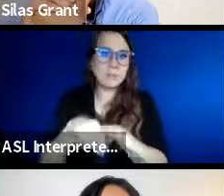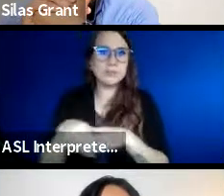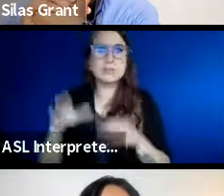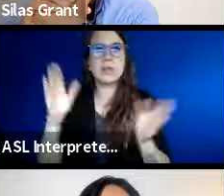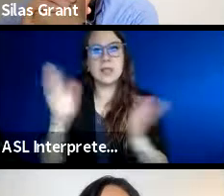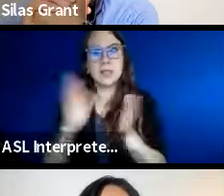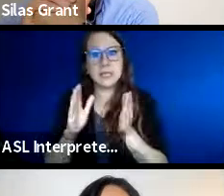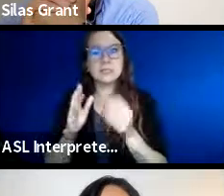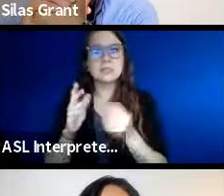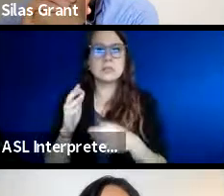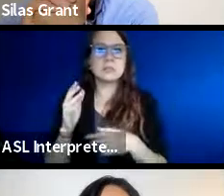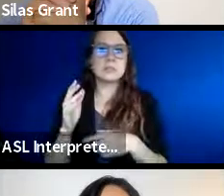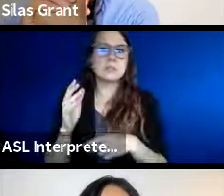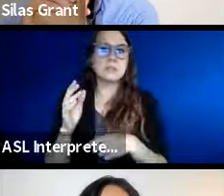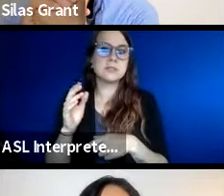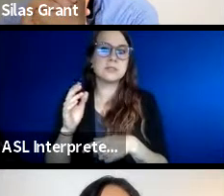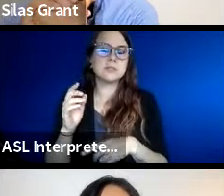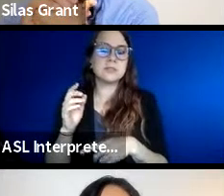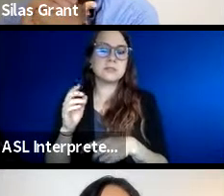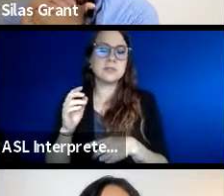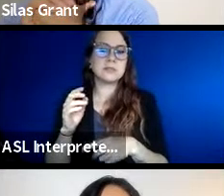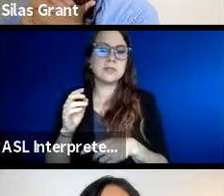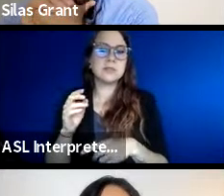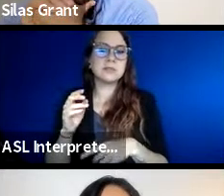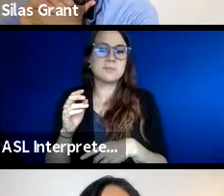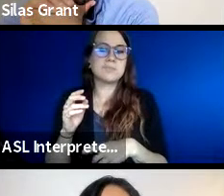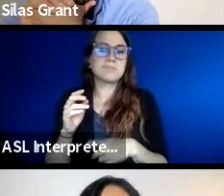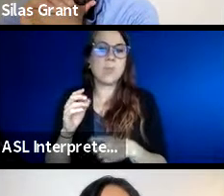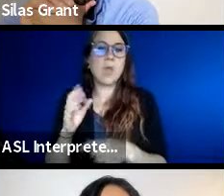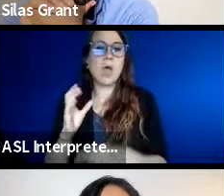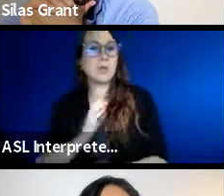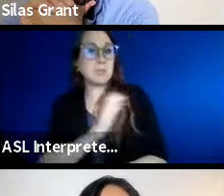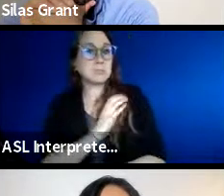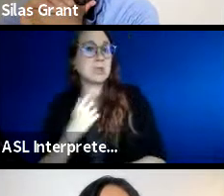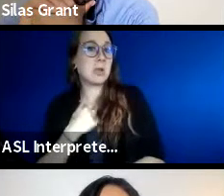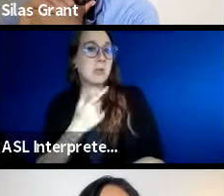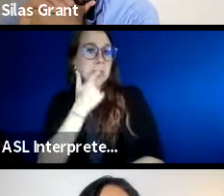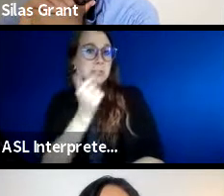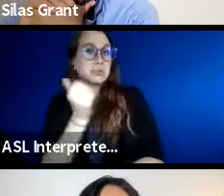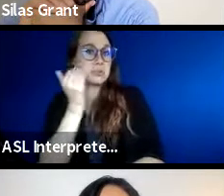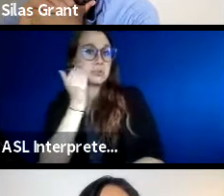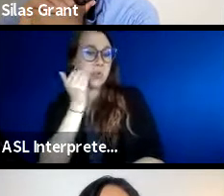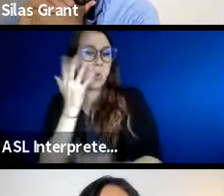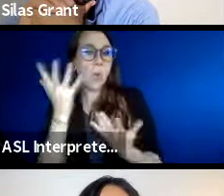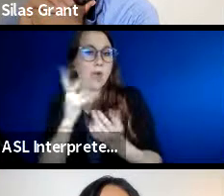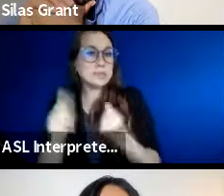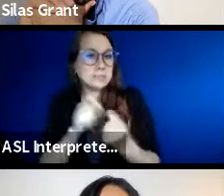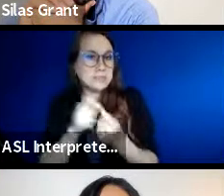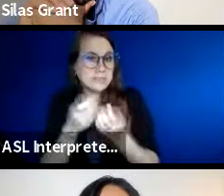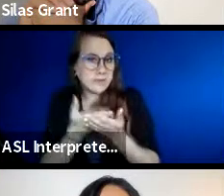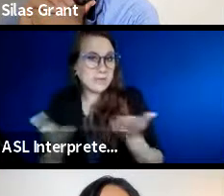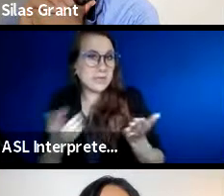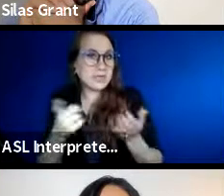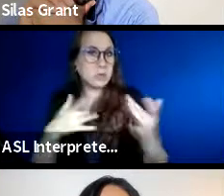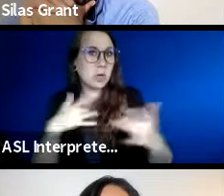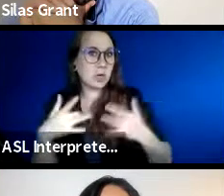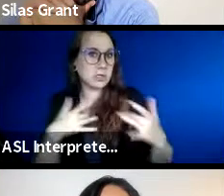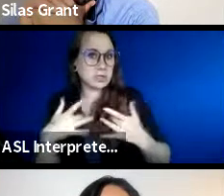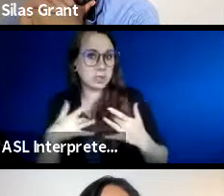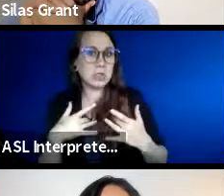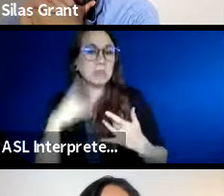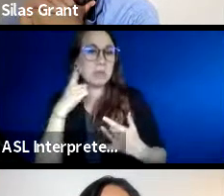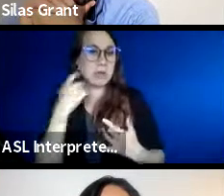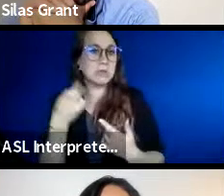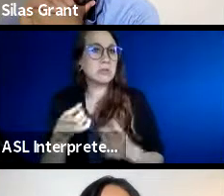Well, Commissioner, I would be interested to know what specific things you are concerned about, because like